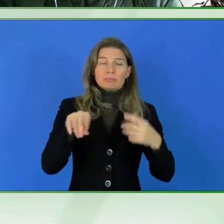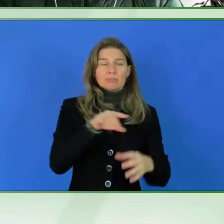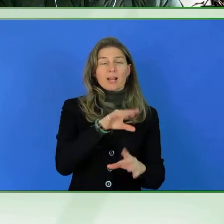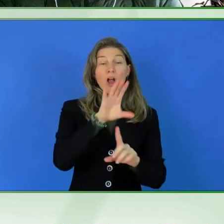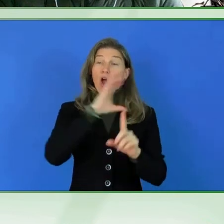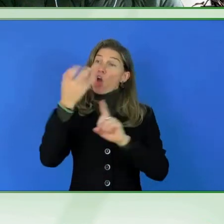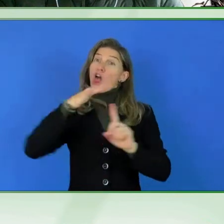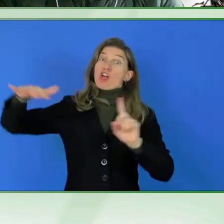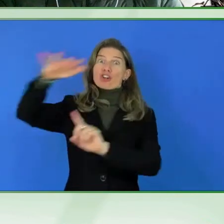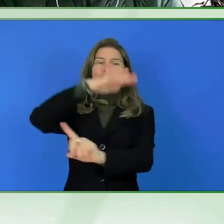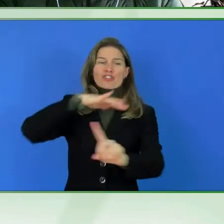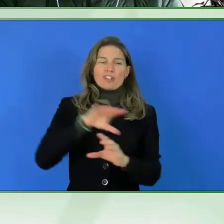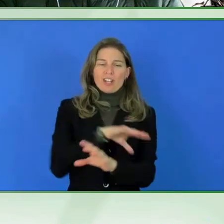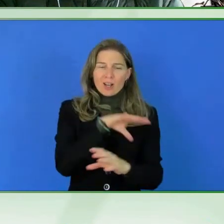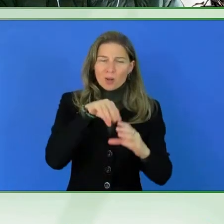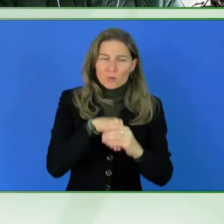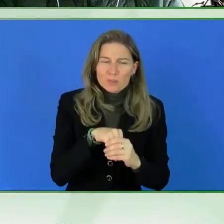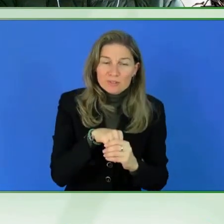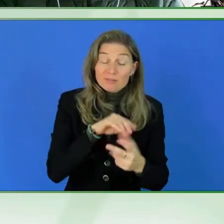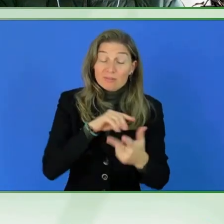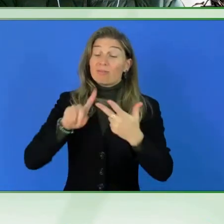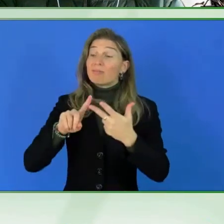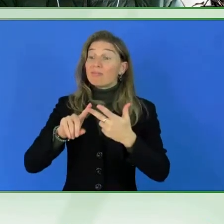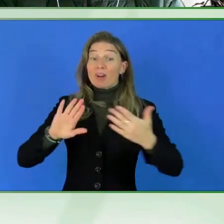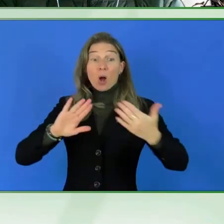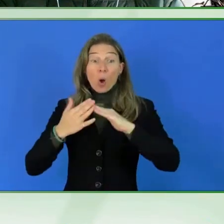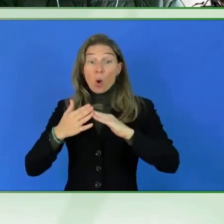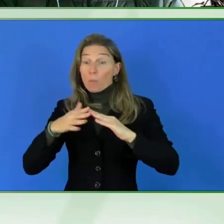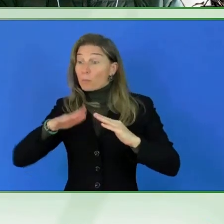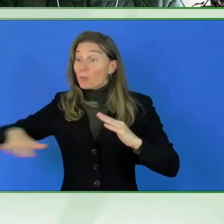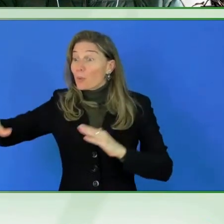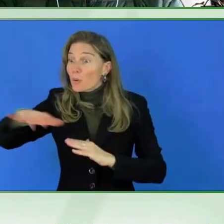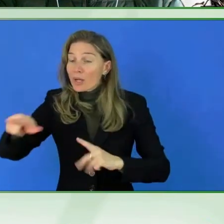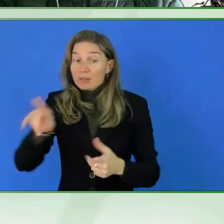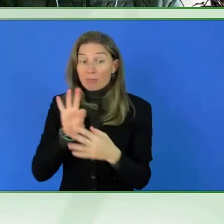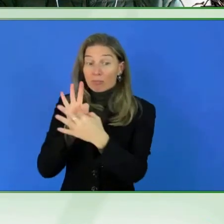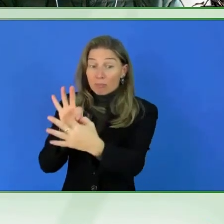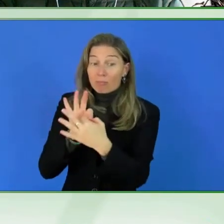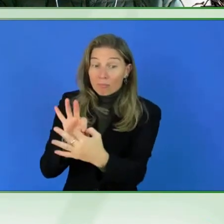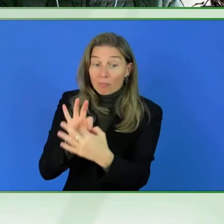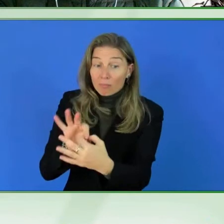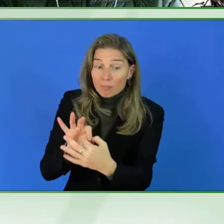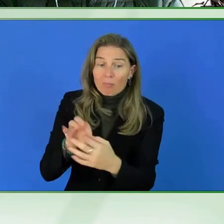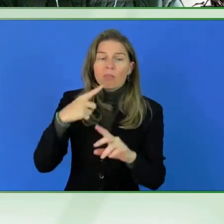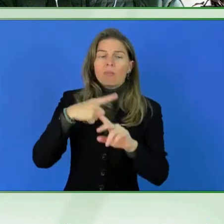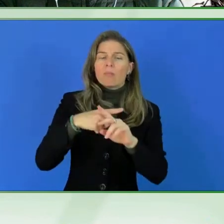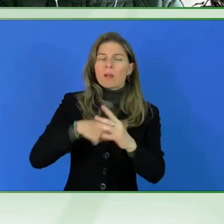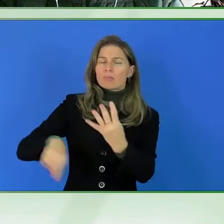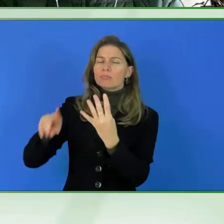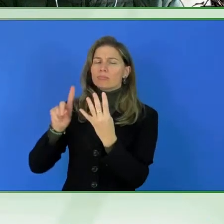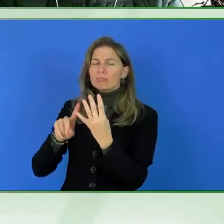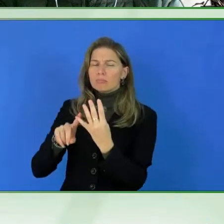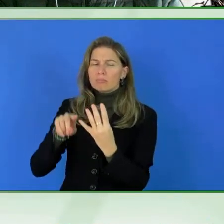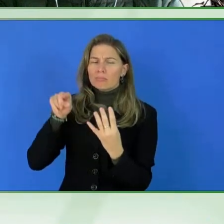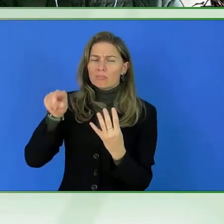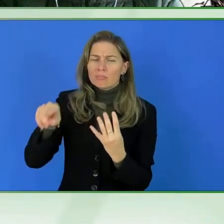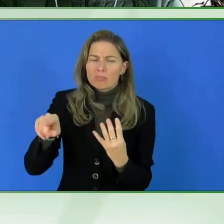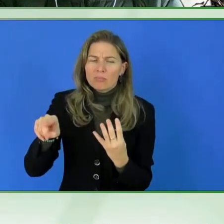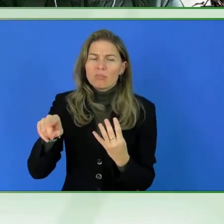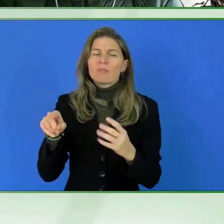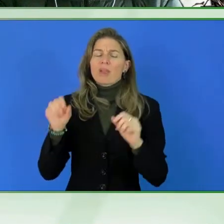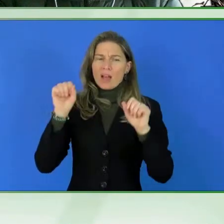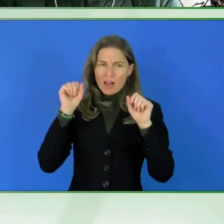We built the annual goal into our leadership team for monitoring. So for example, 1.5% PW headcount